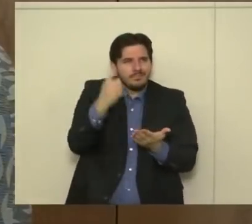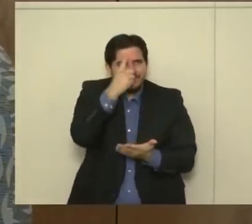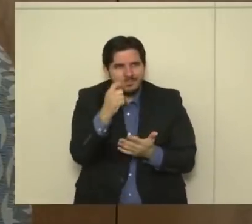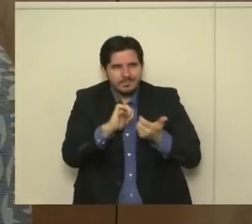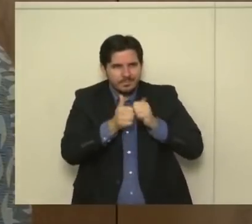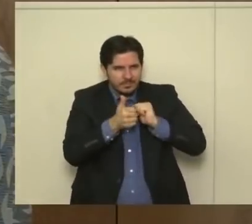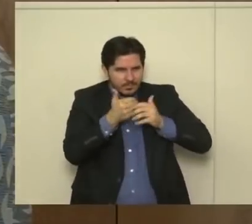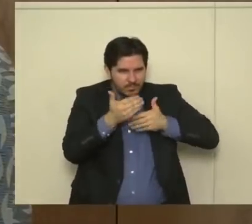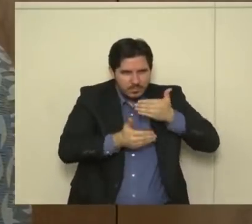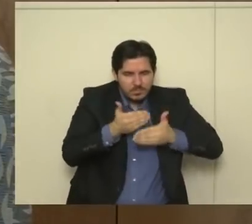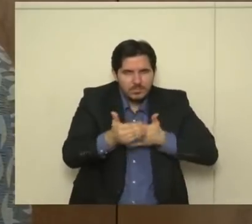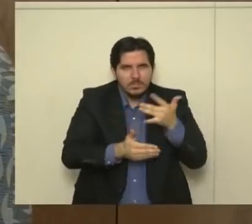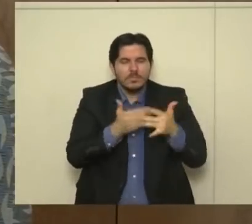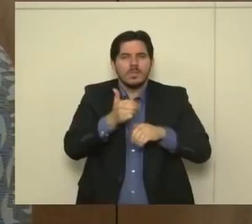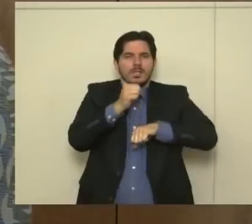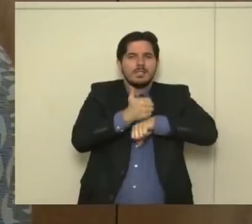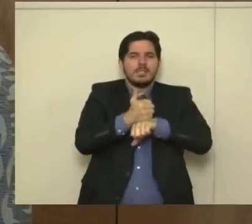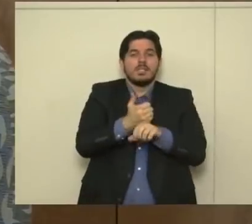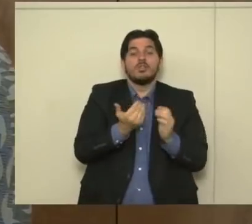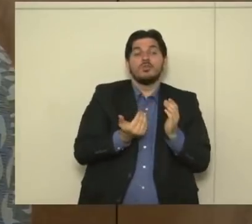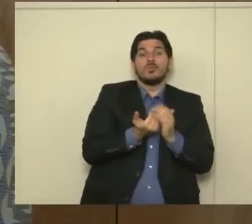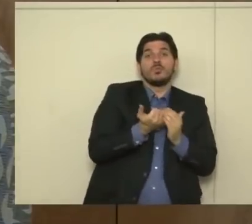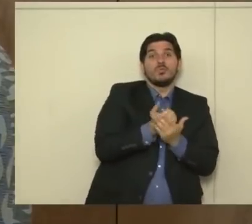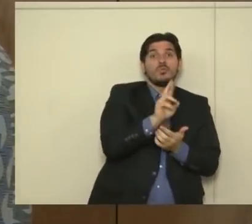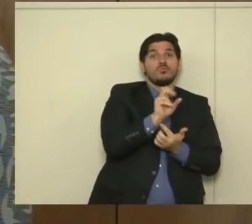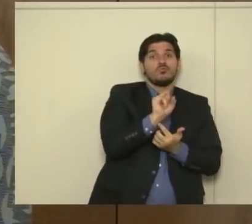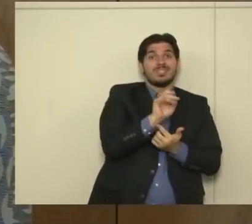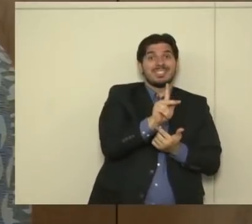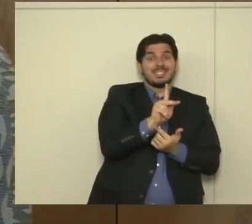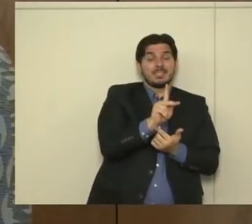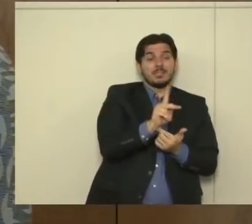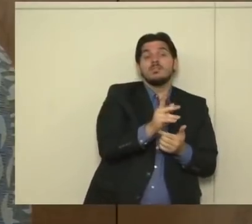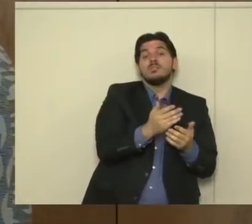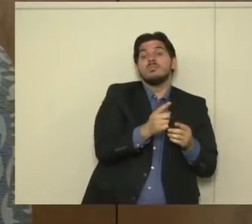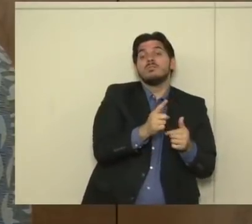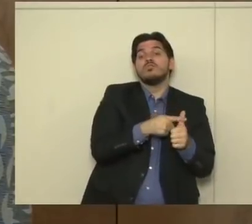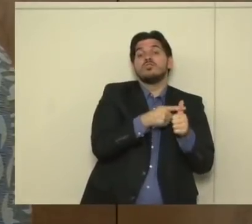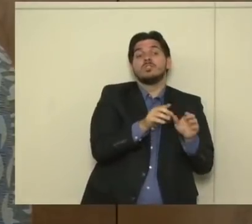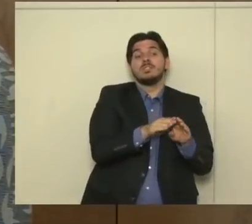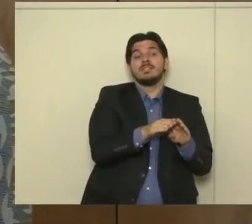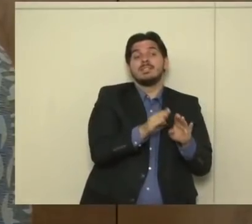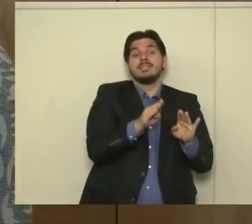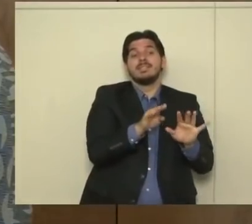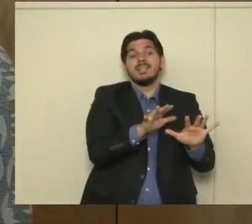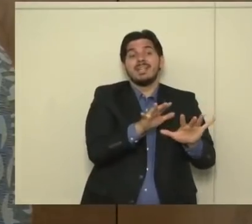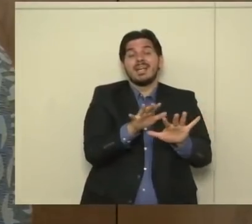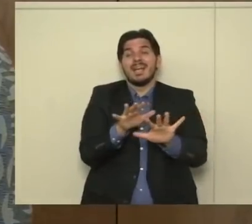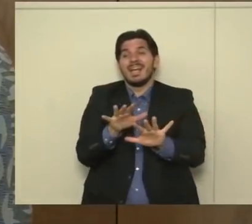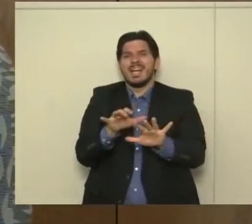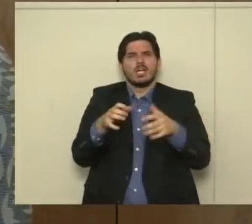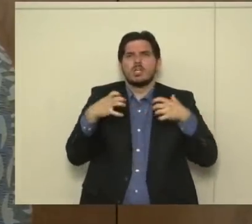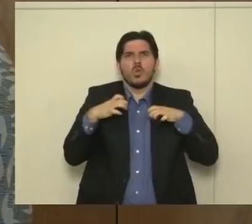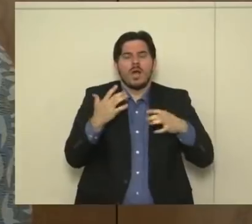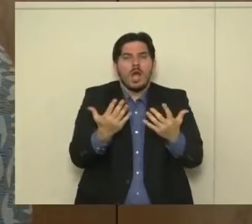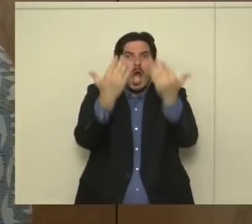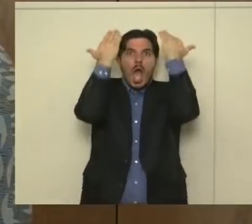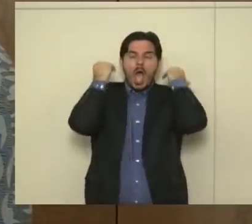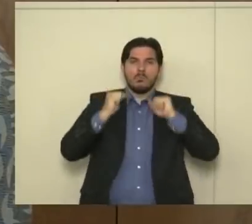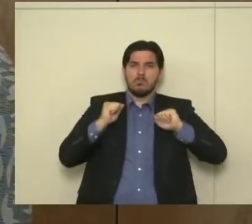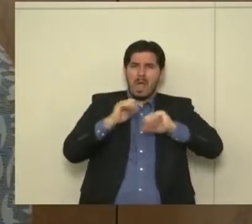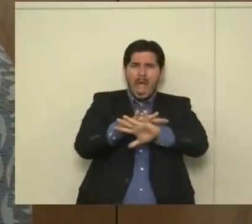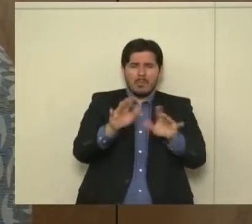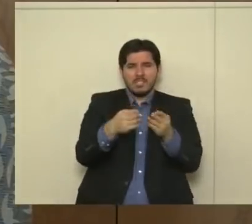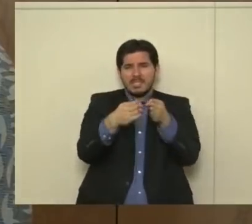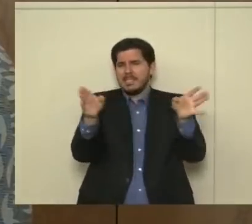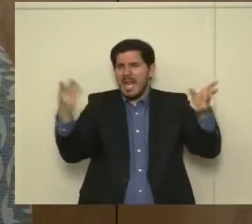to do these new risks first. I do not want to do that. But I'm feeling pretty good. And